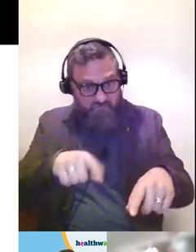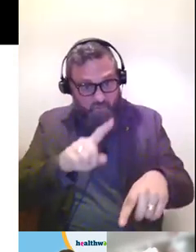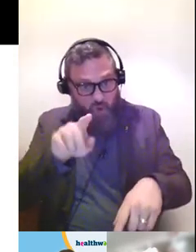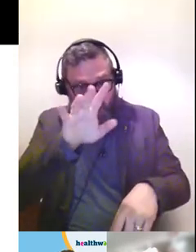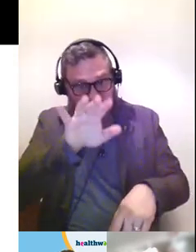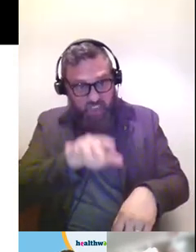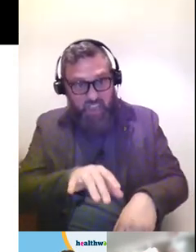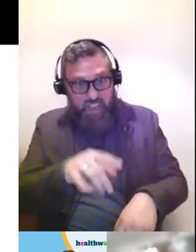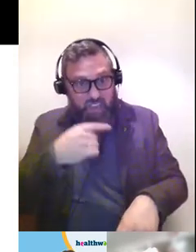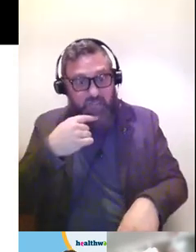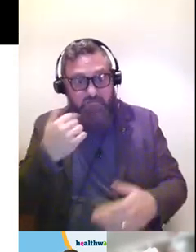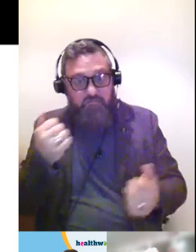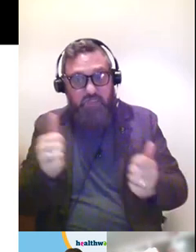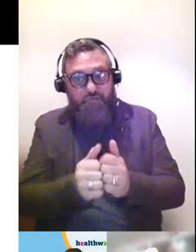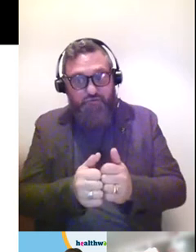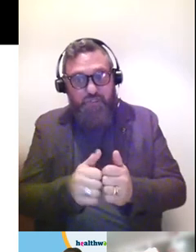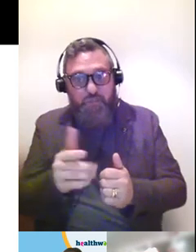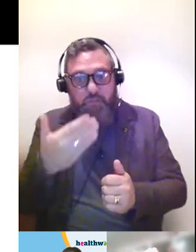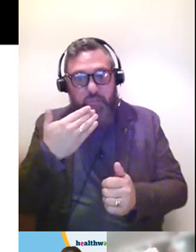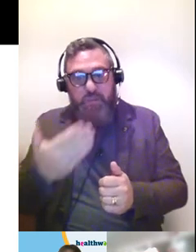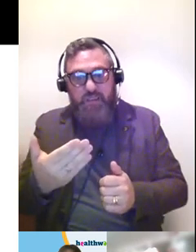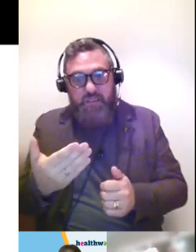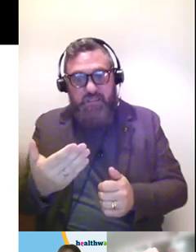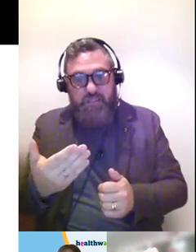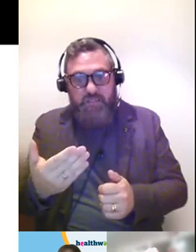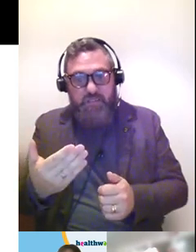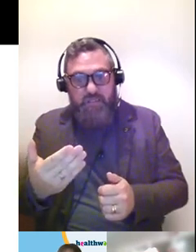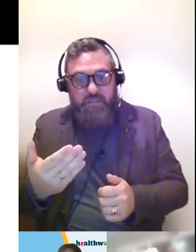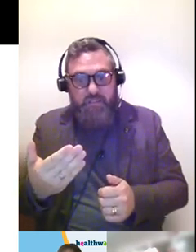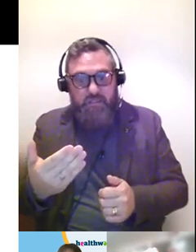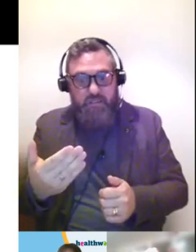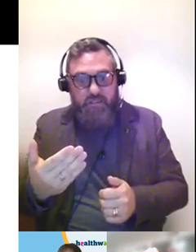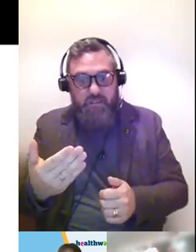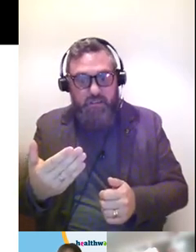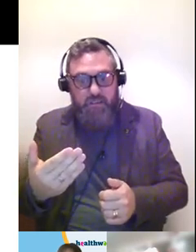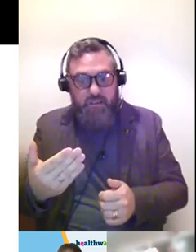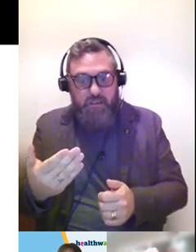you have mentioned, but please, digital